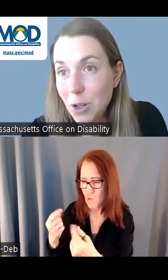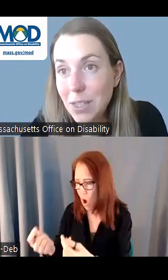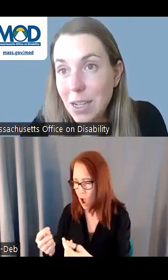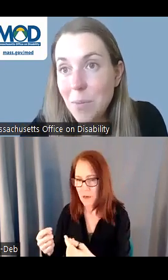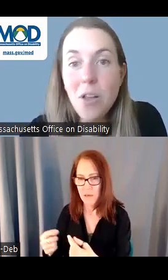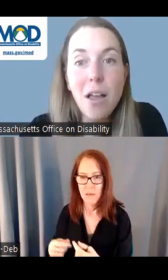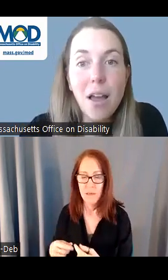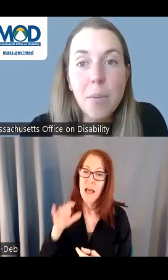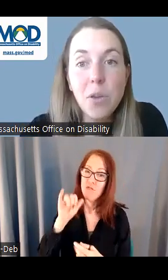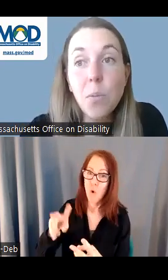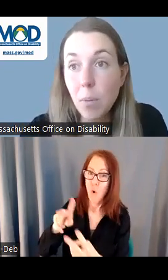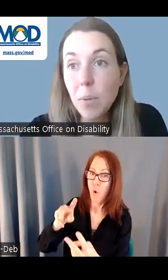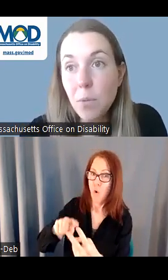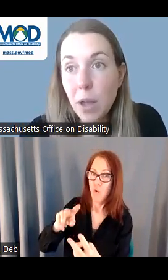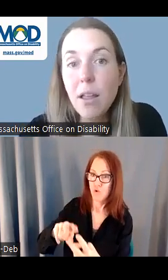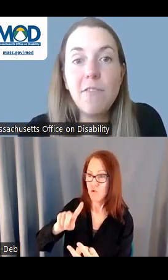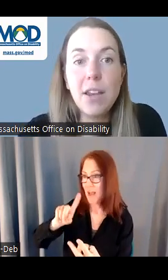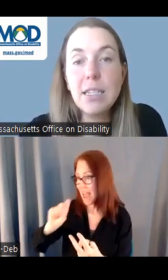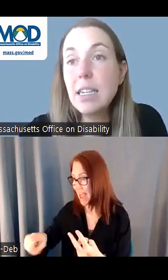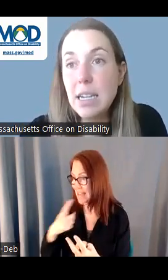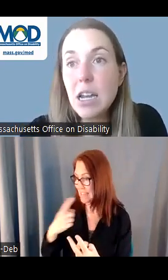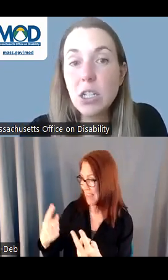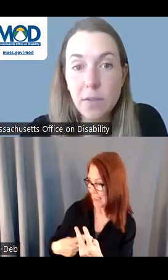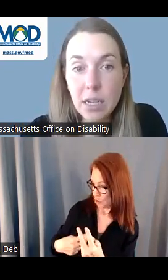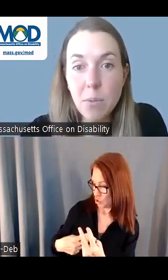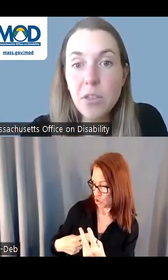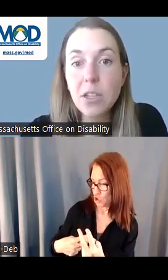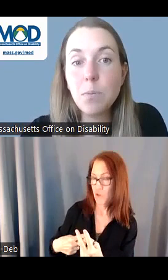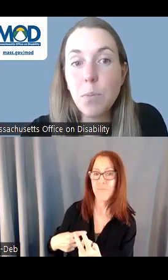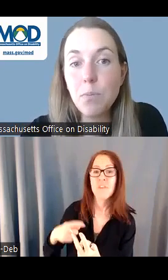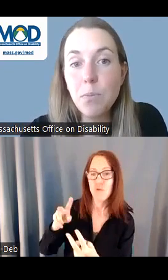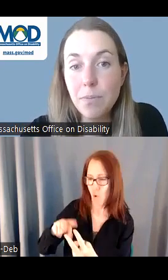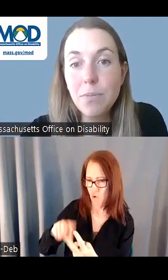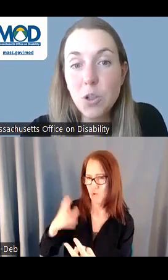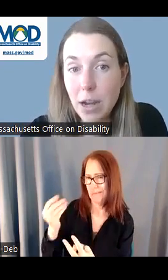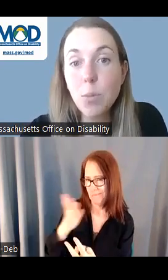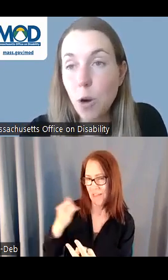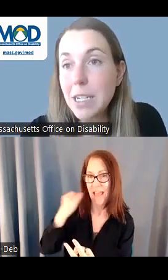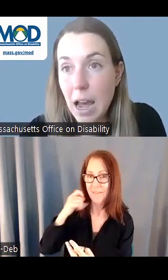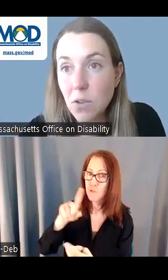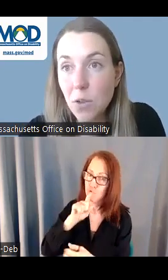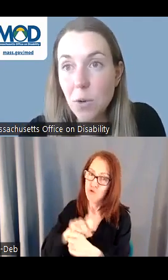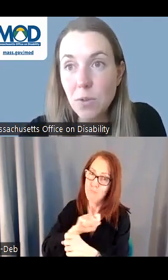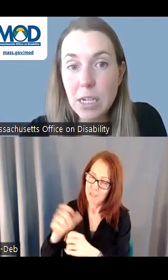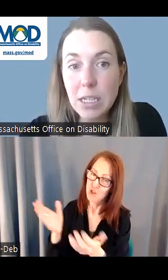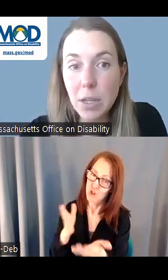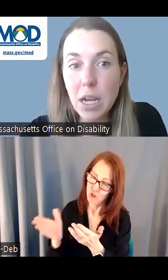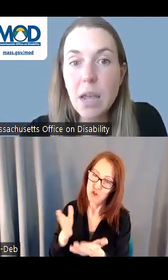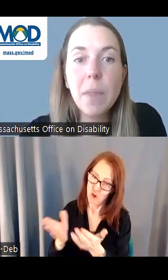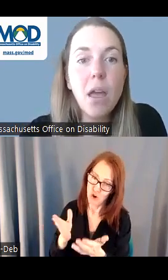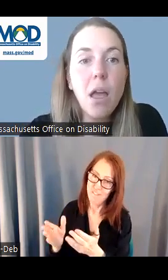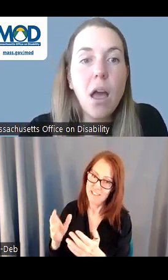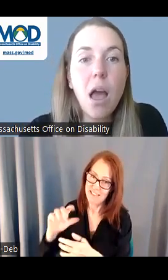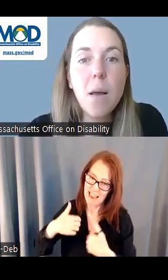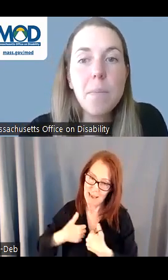the service animal. You probably will if it is indeed a service animal that's trained to perform a task for the person with a